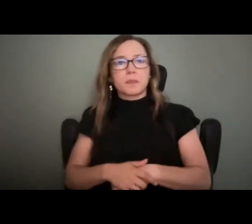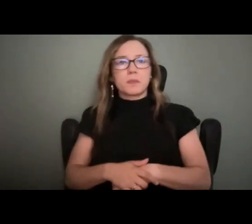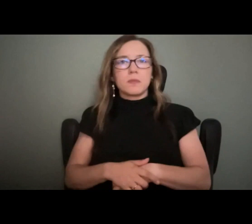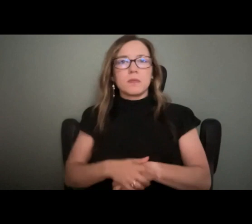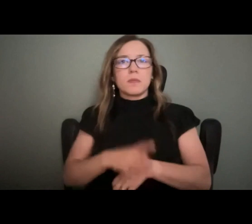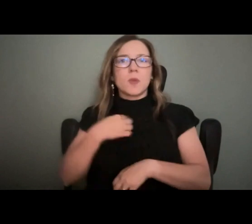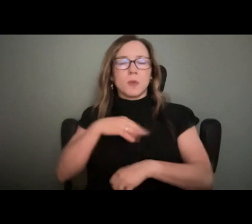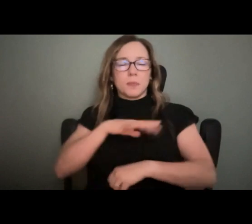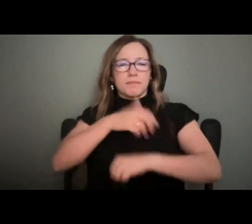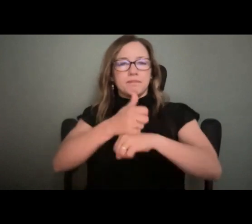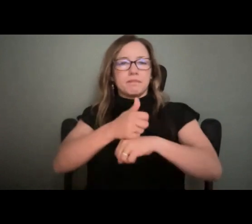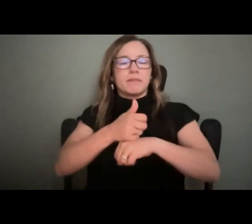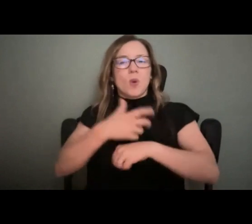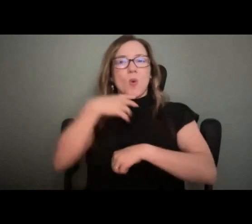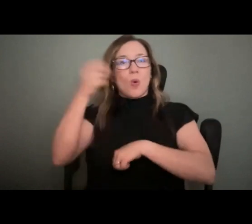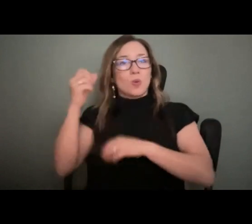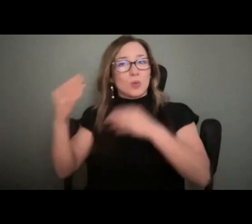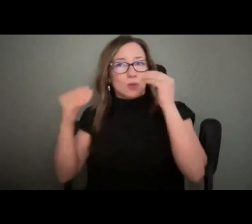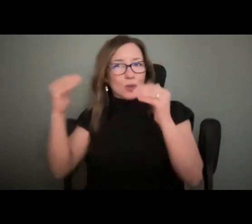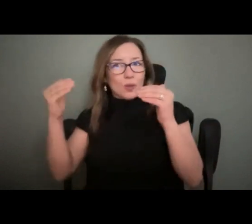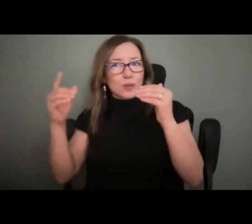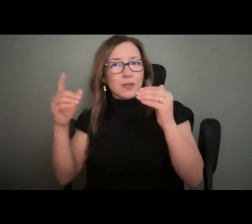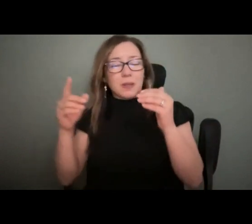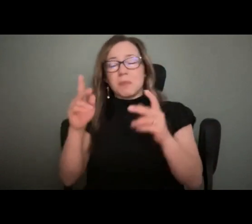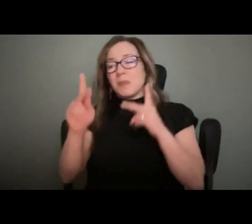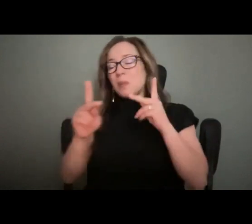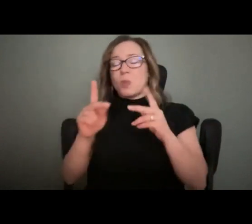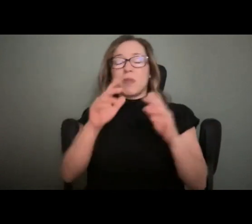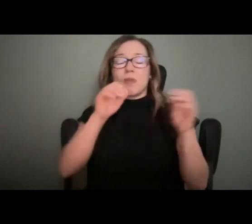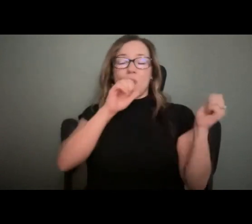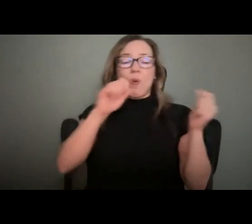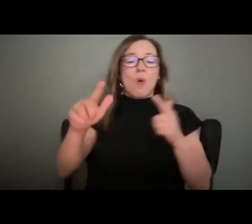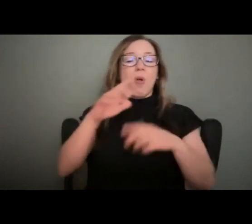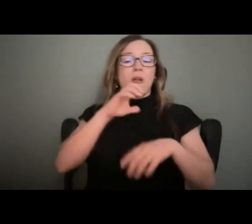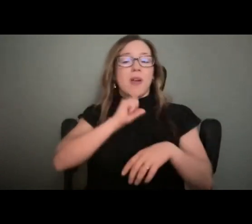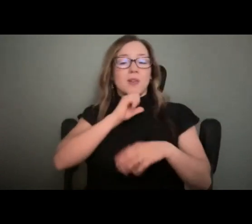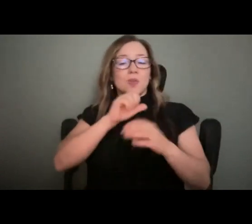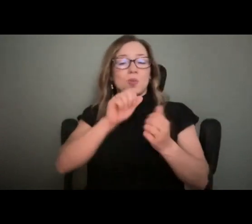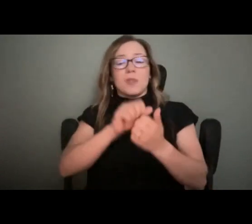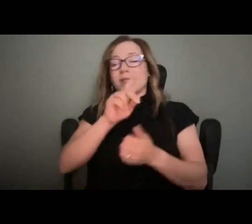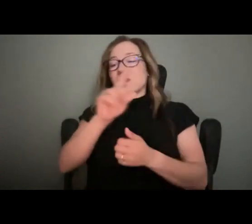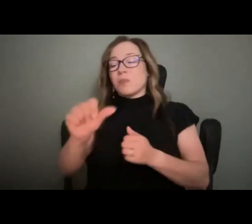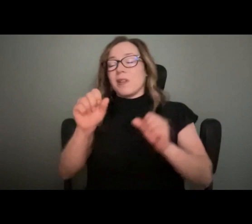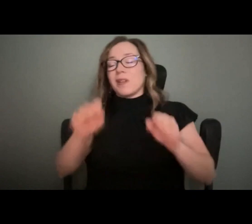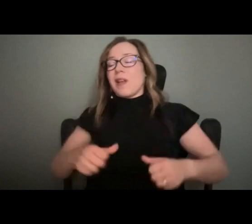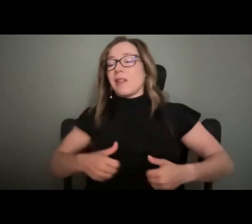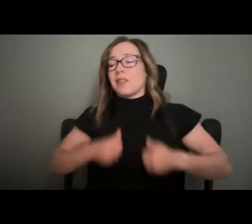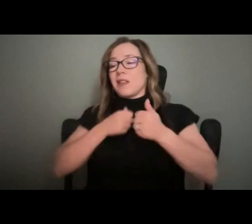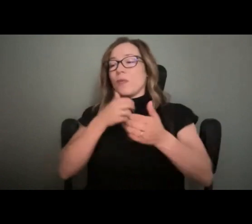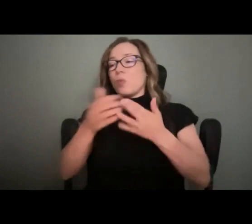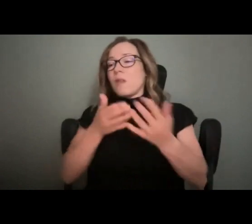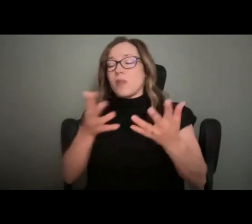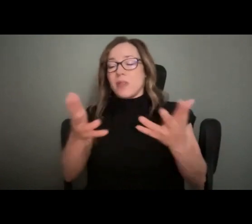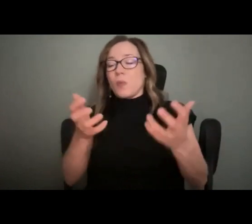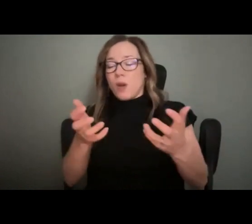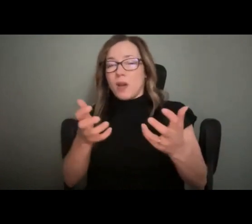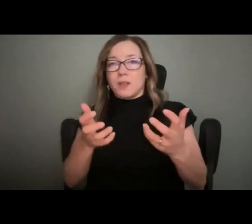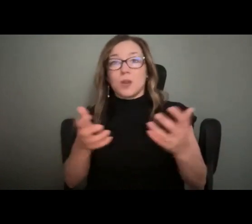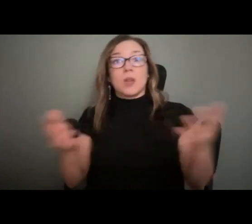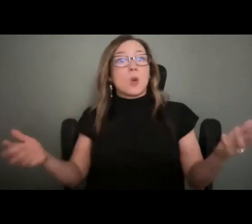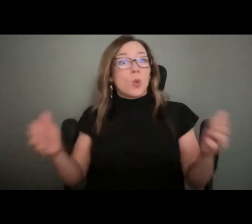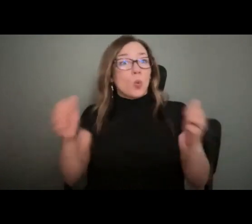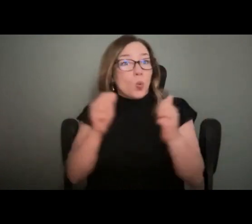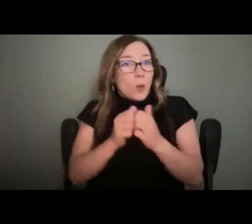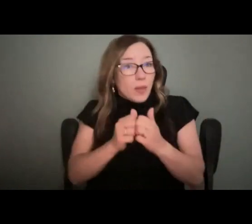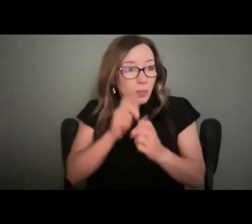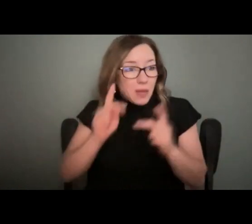fundamental principle that older adults and people of all ages with disabilities should be able to live where they choose, with the people they